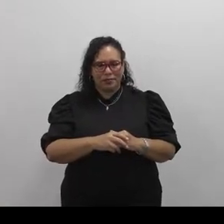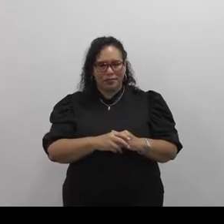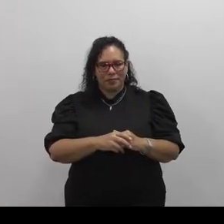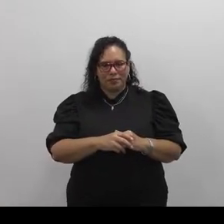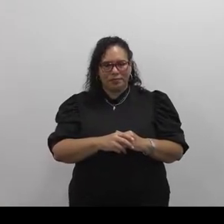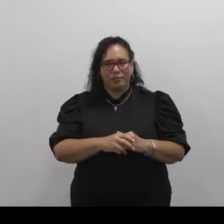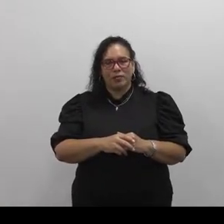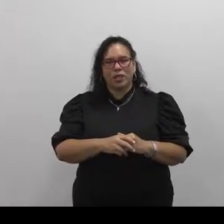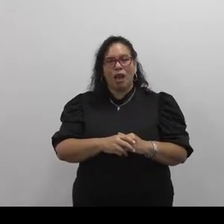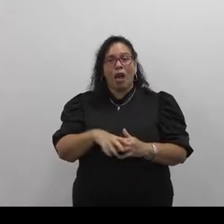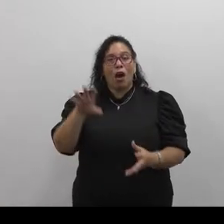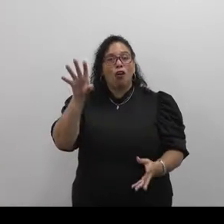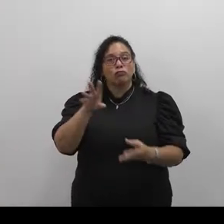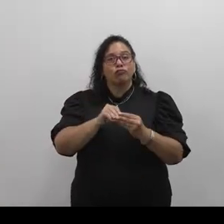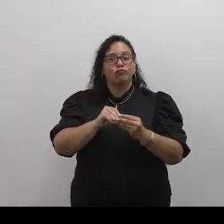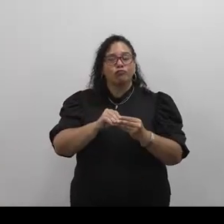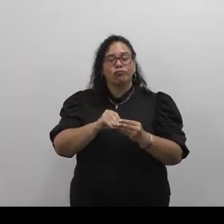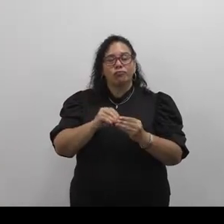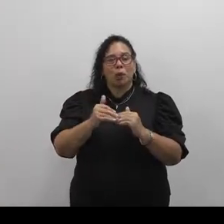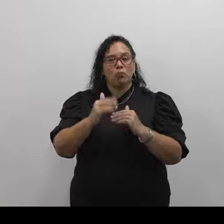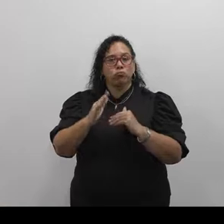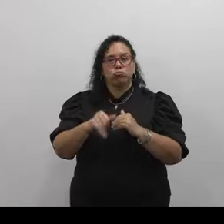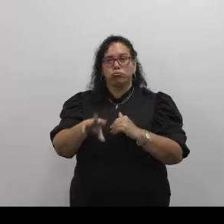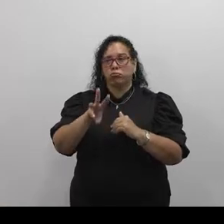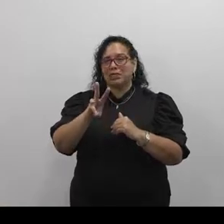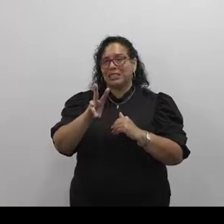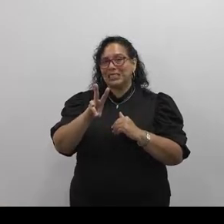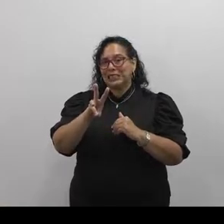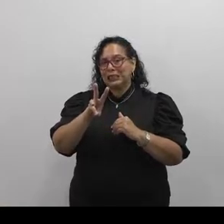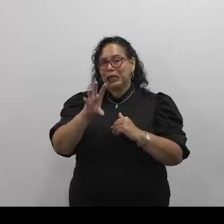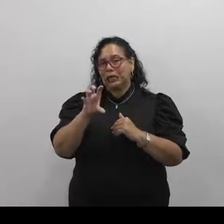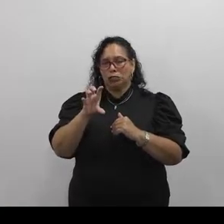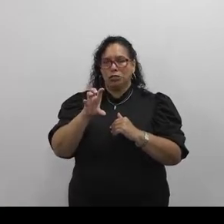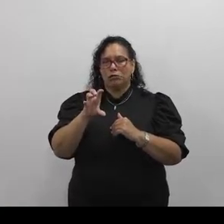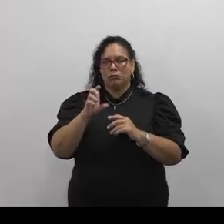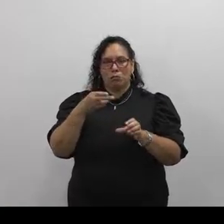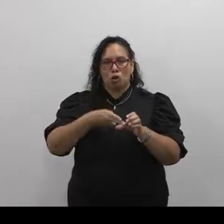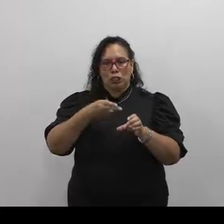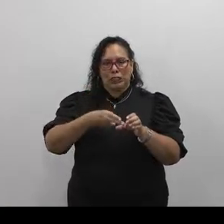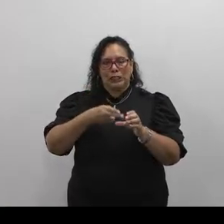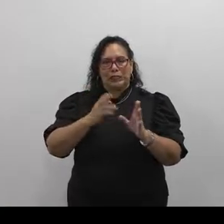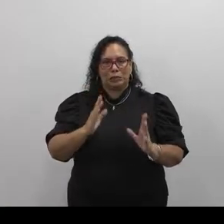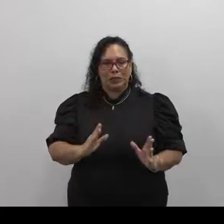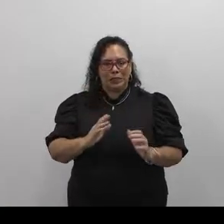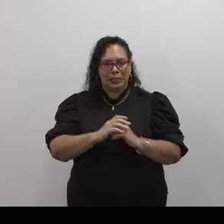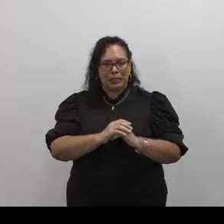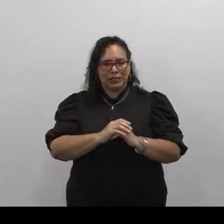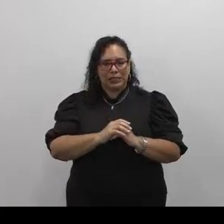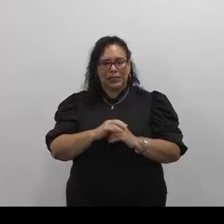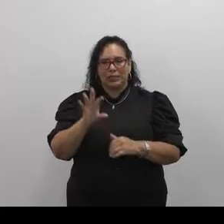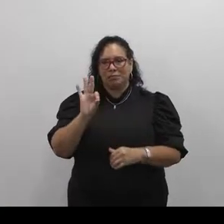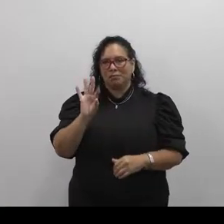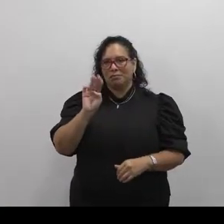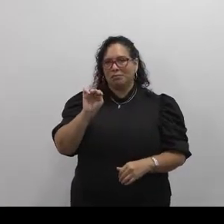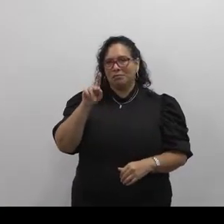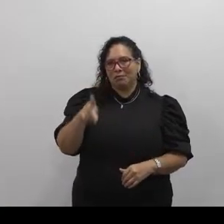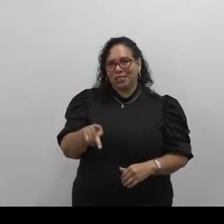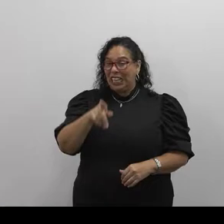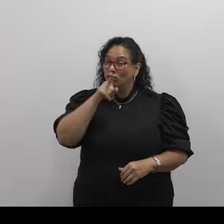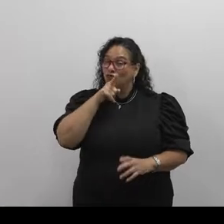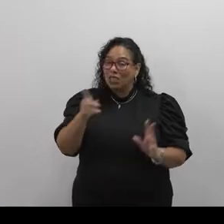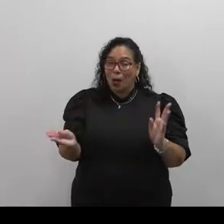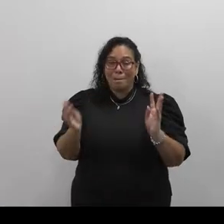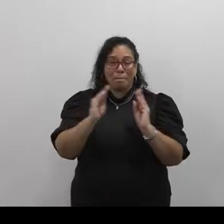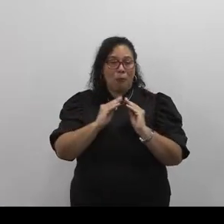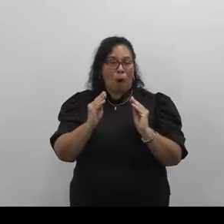All in all, over 600 participants, right? So 600 different hands into this master plan, and it's really more. So